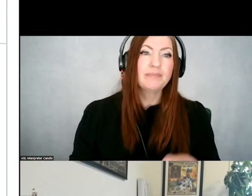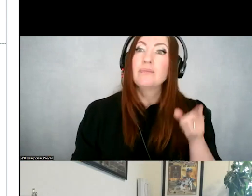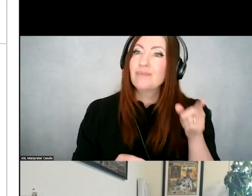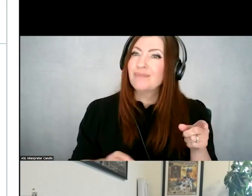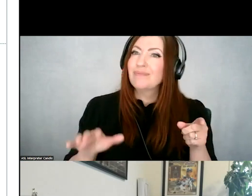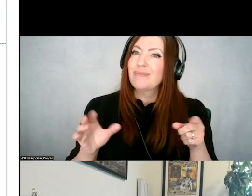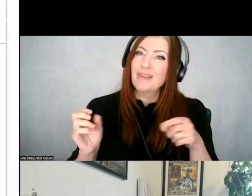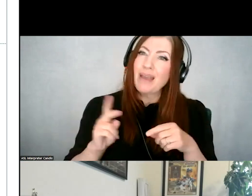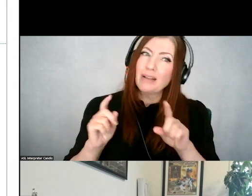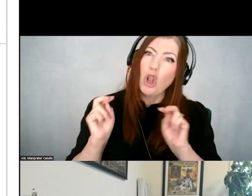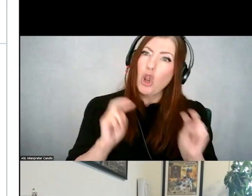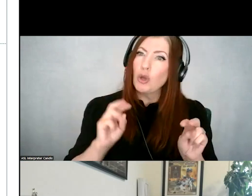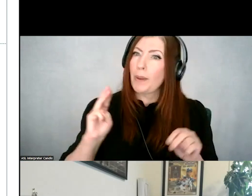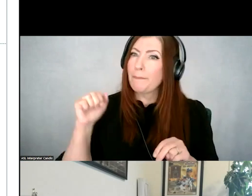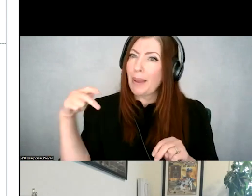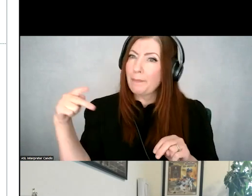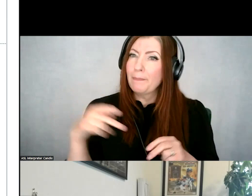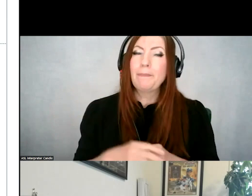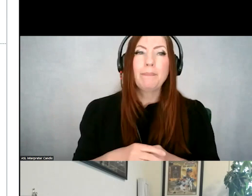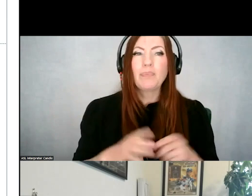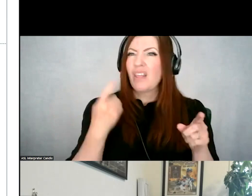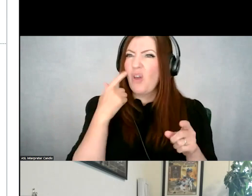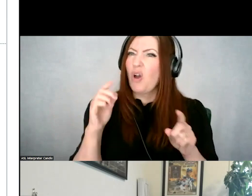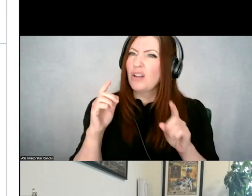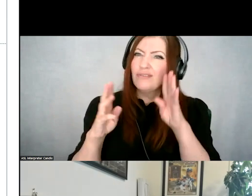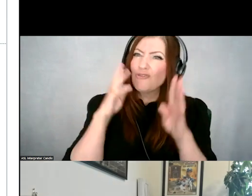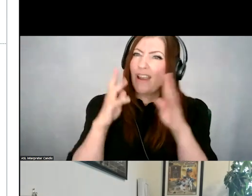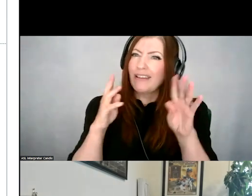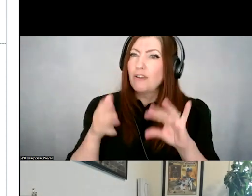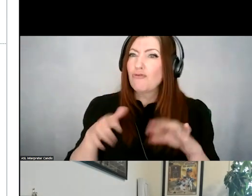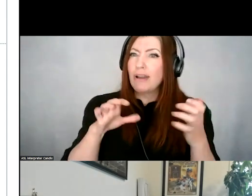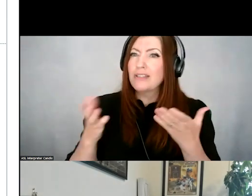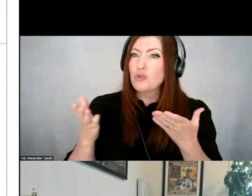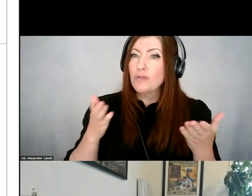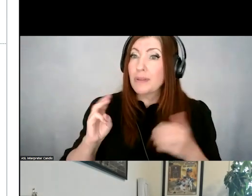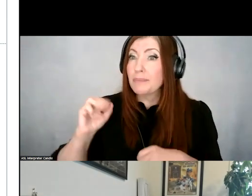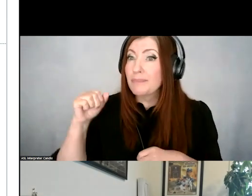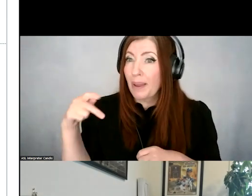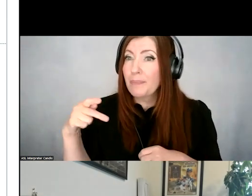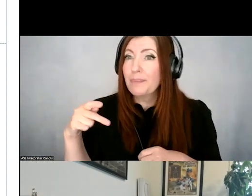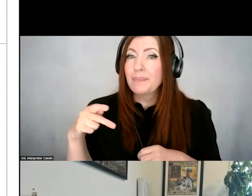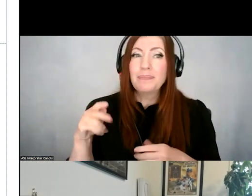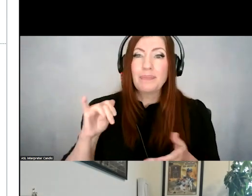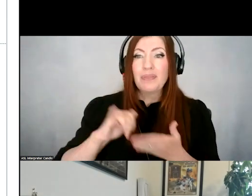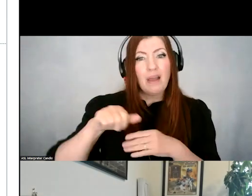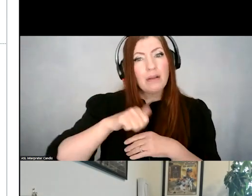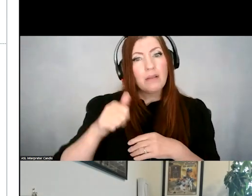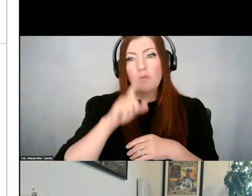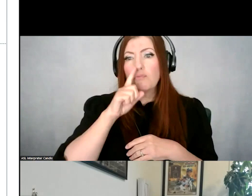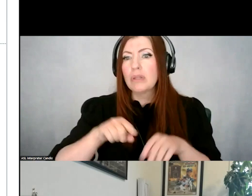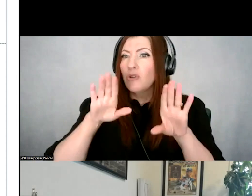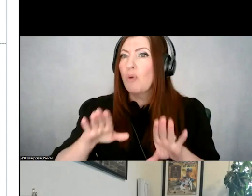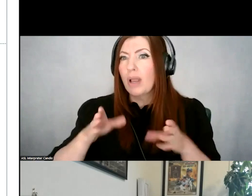And back to the map. So we thought that creating a crisis services map would be another really great